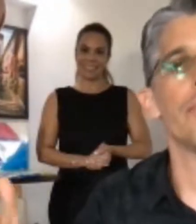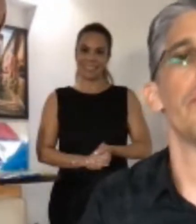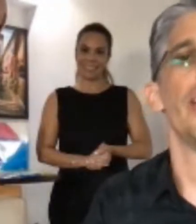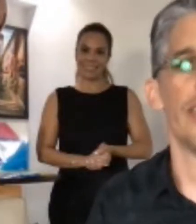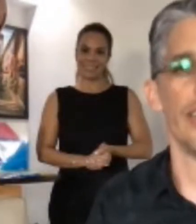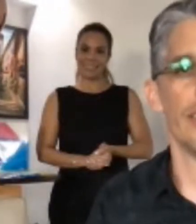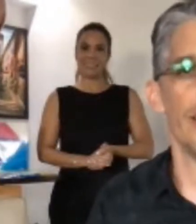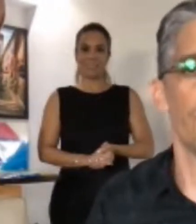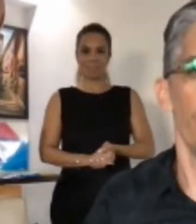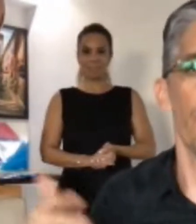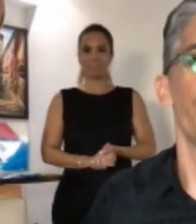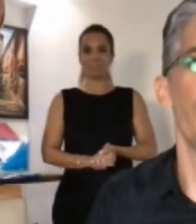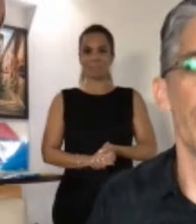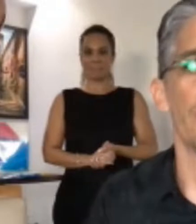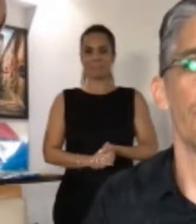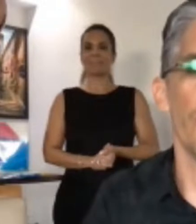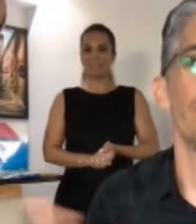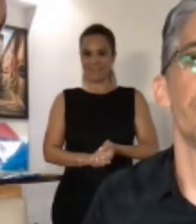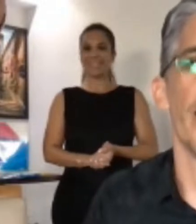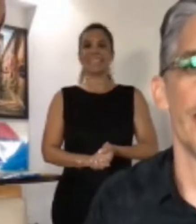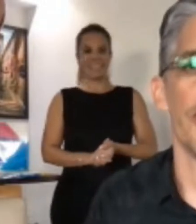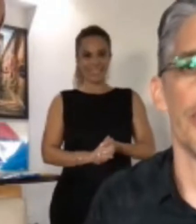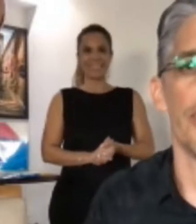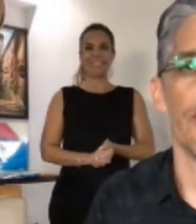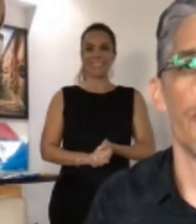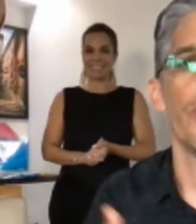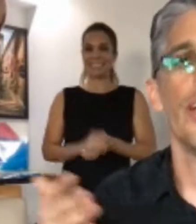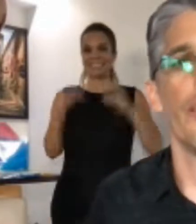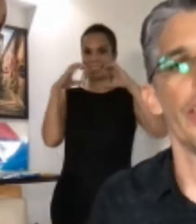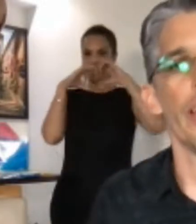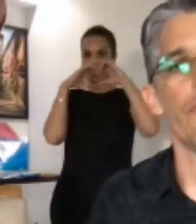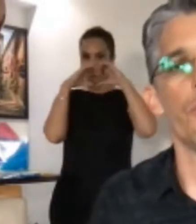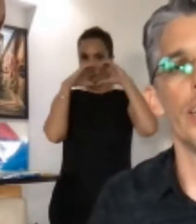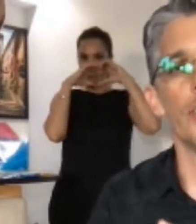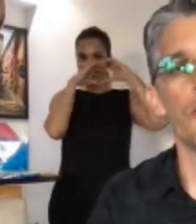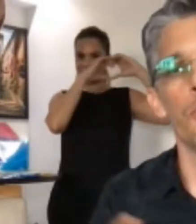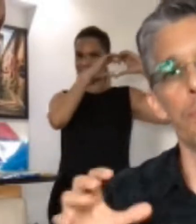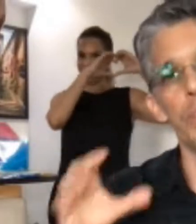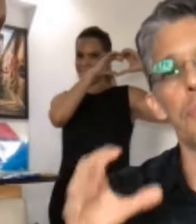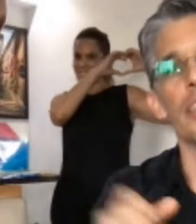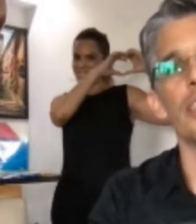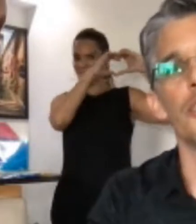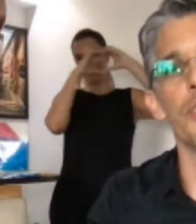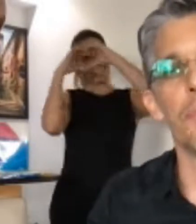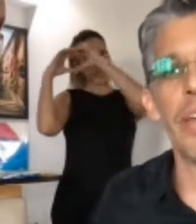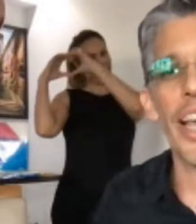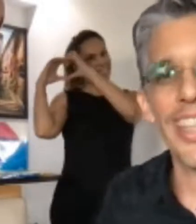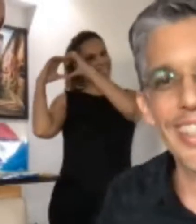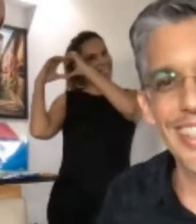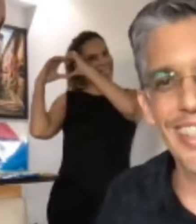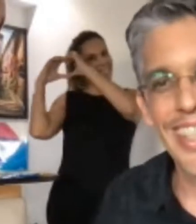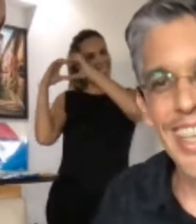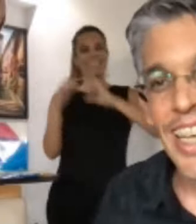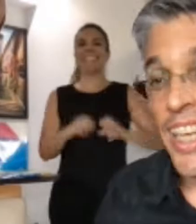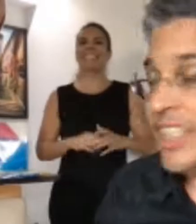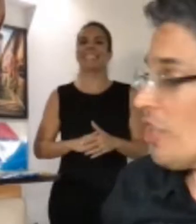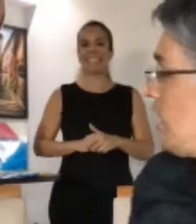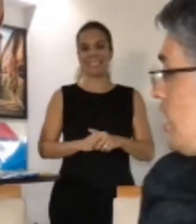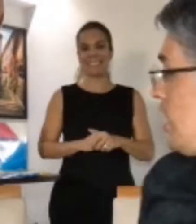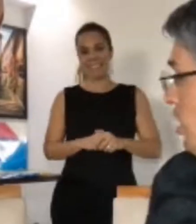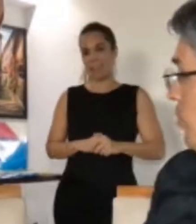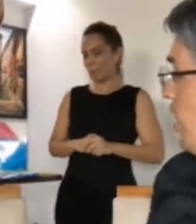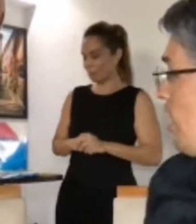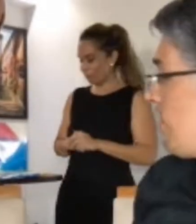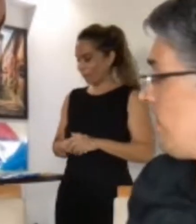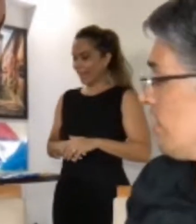is amazing, full of things, full of messages. So thank everyone who put a message on the Padlet. So